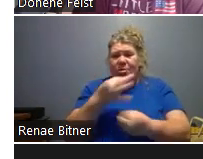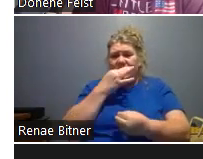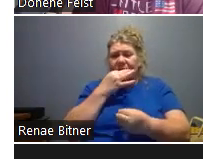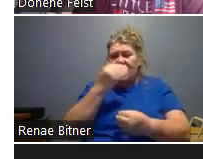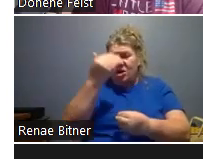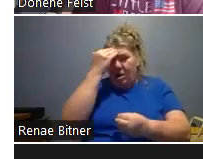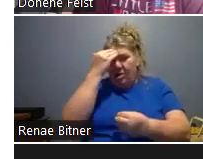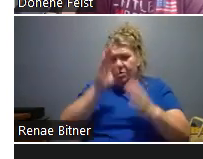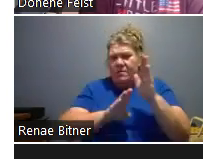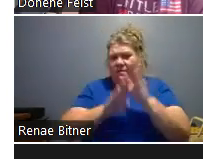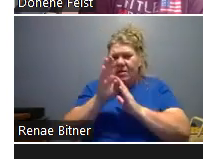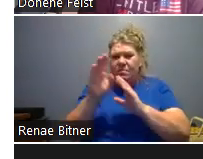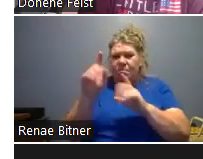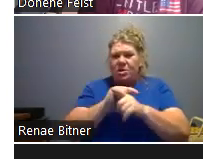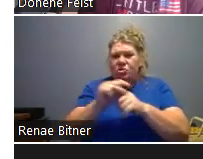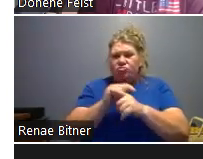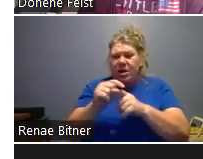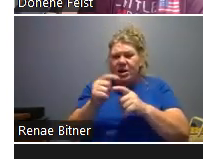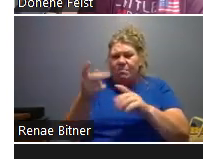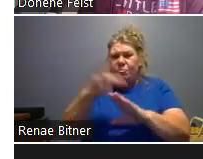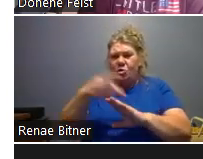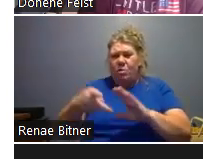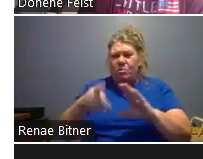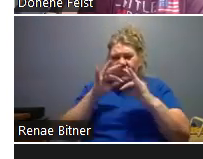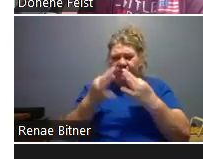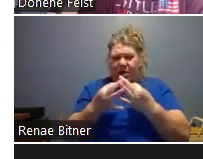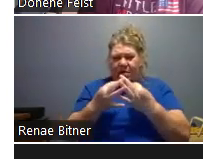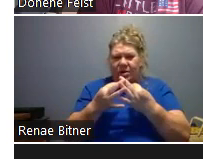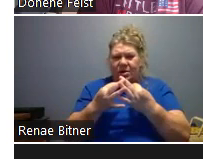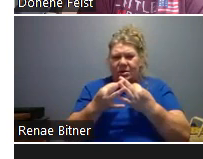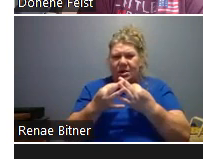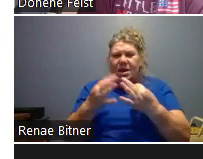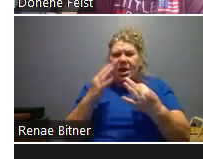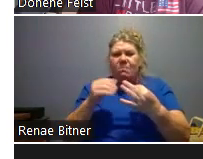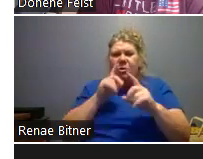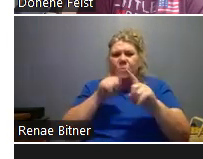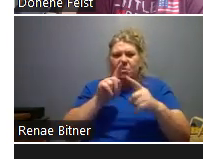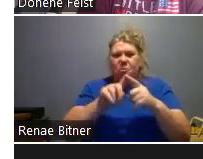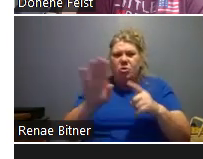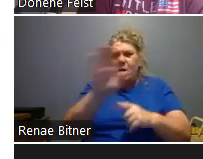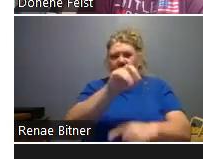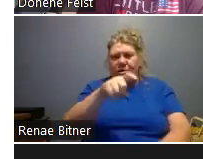develop and training, manage programs for families that are responsive to their identified needs.